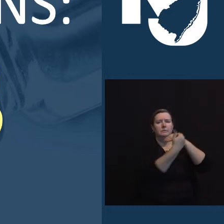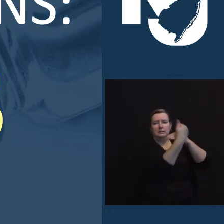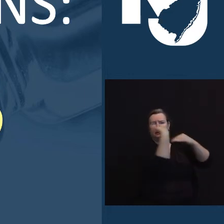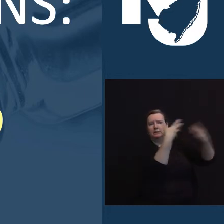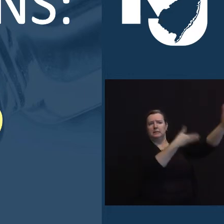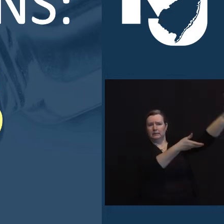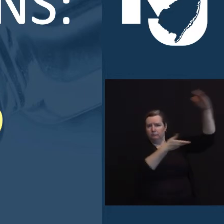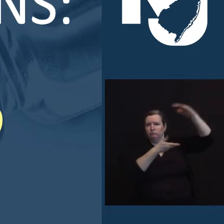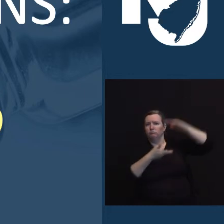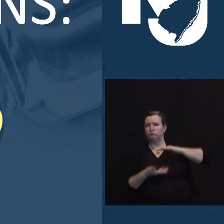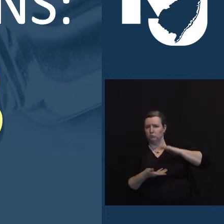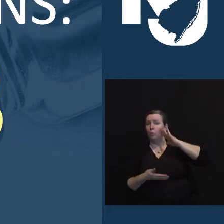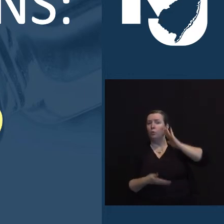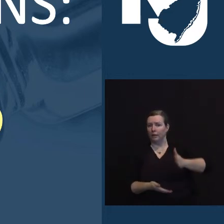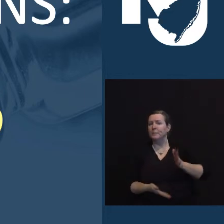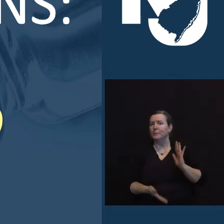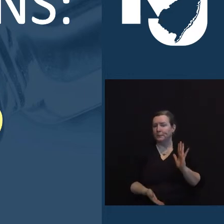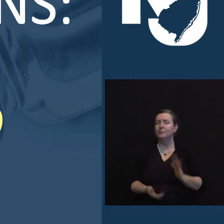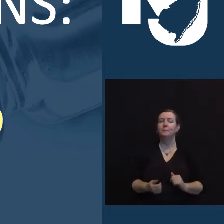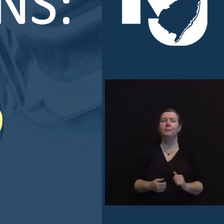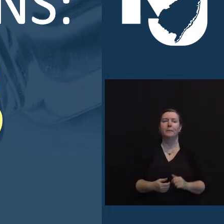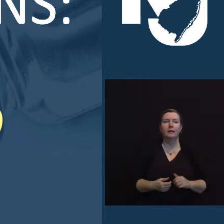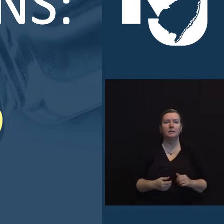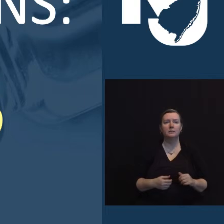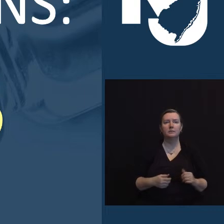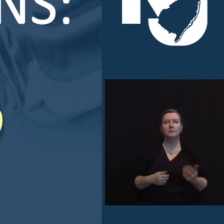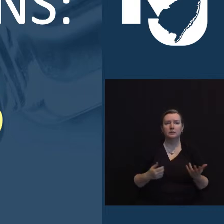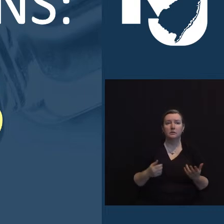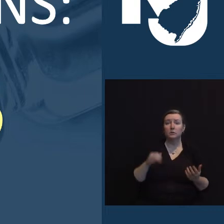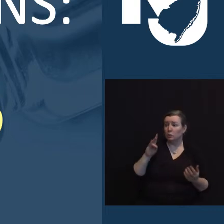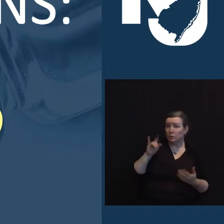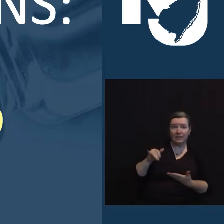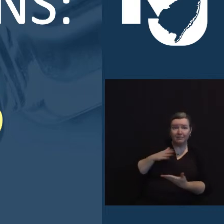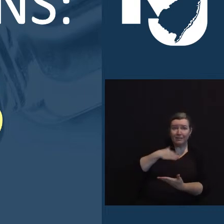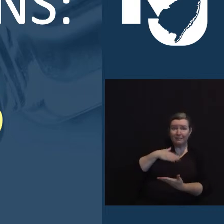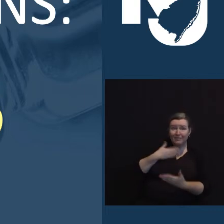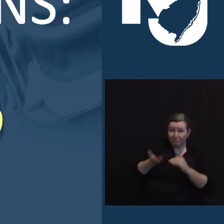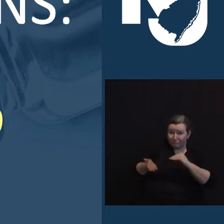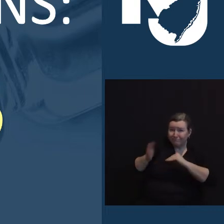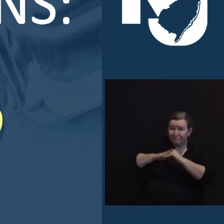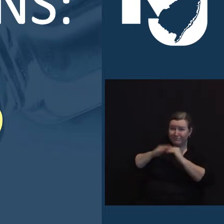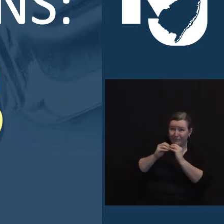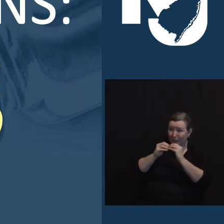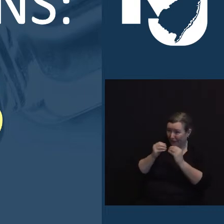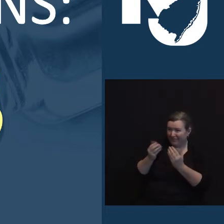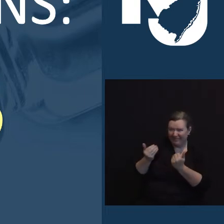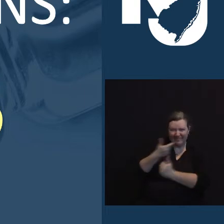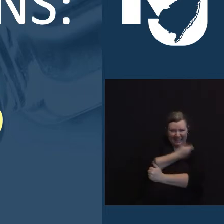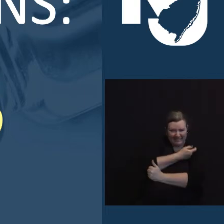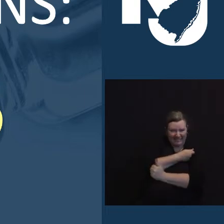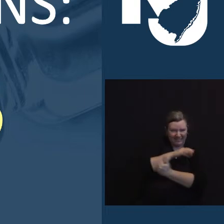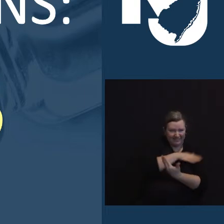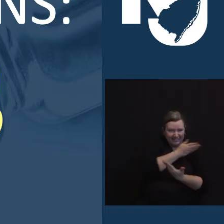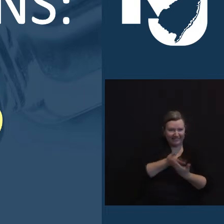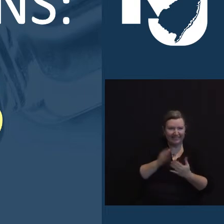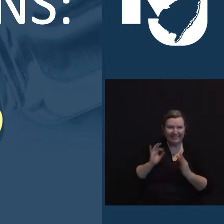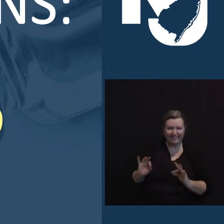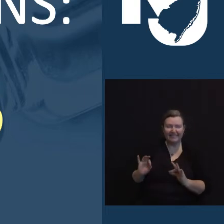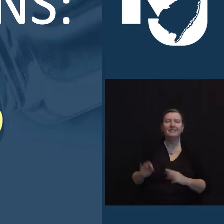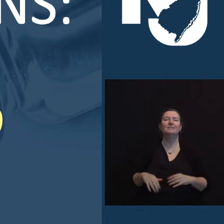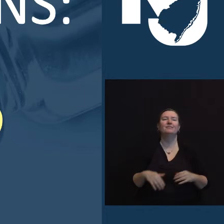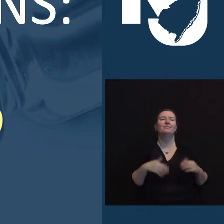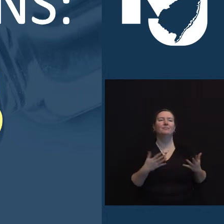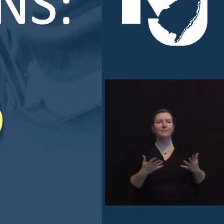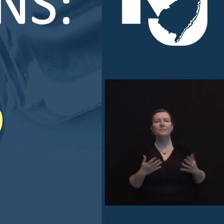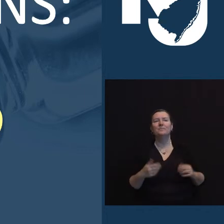appreciate this more than any of us. It's not just the increase, which we desperately need, and we need more, but having a 3-week window as opposed to 1 week